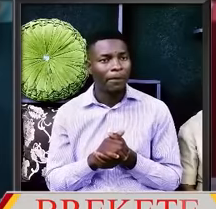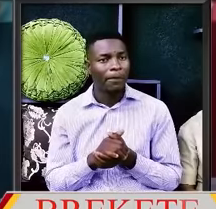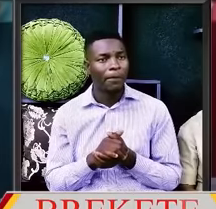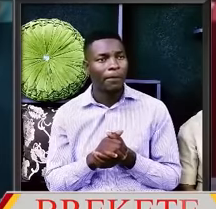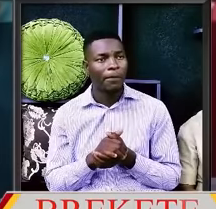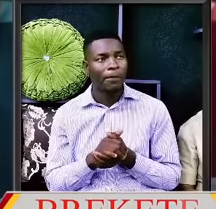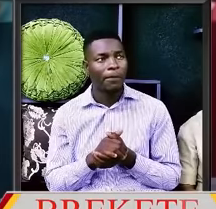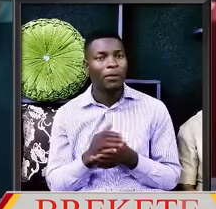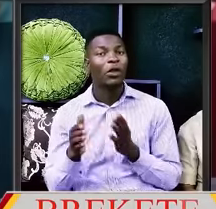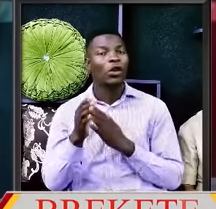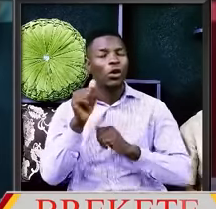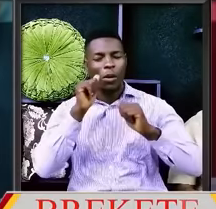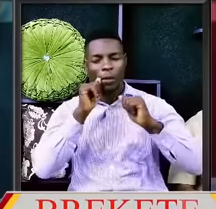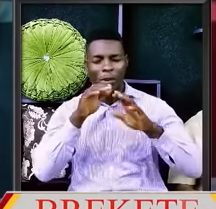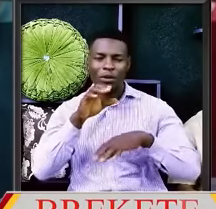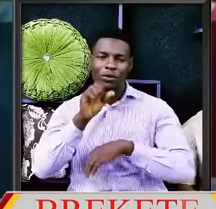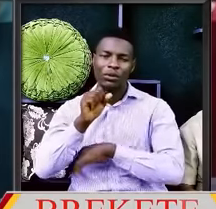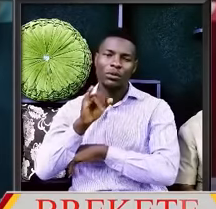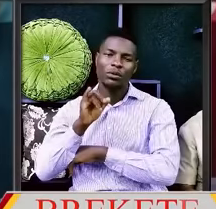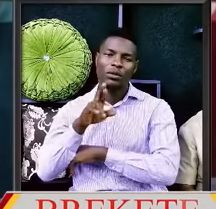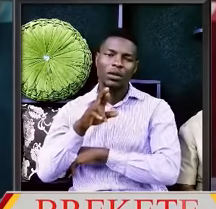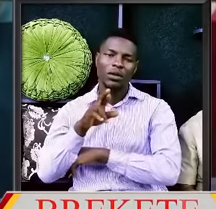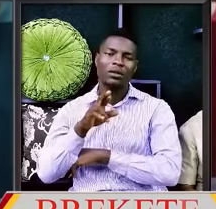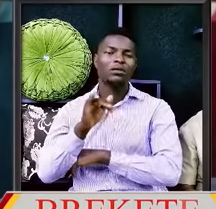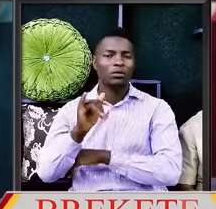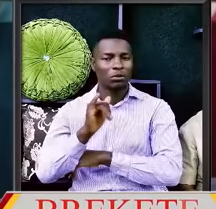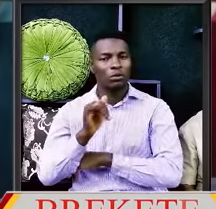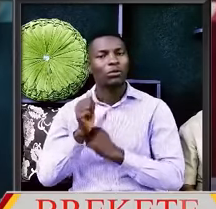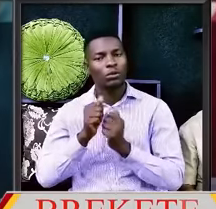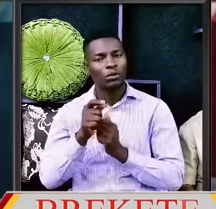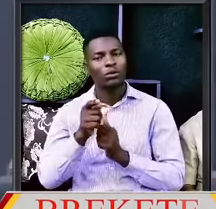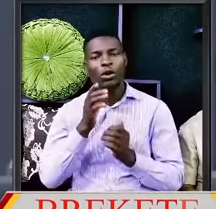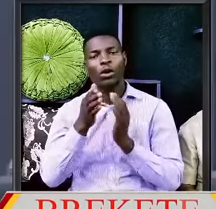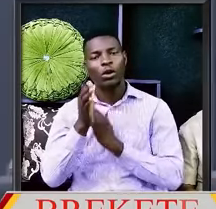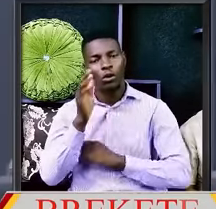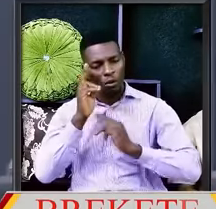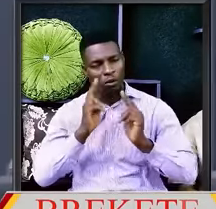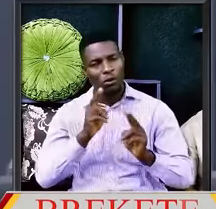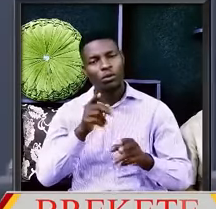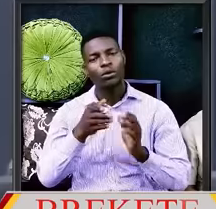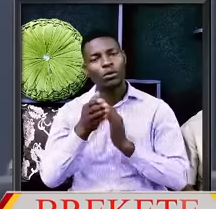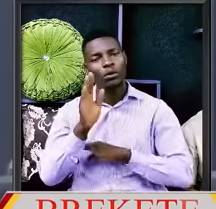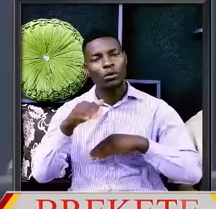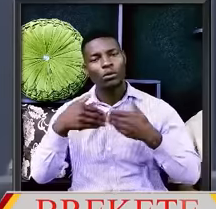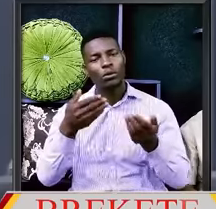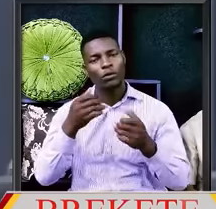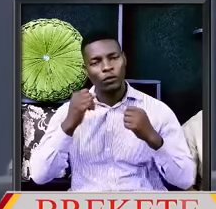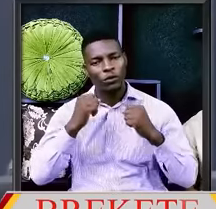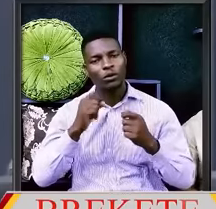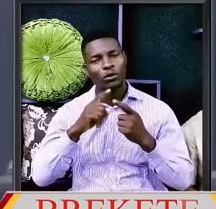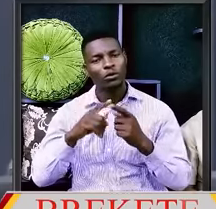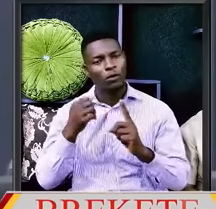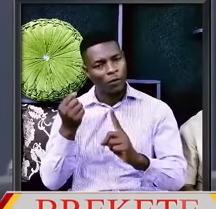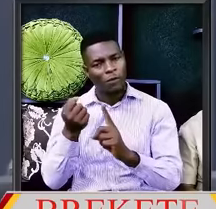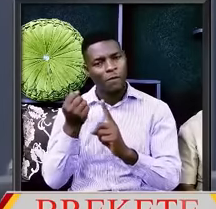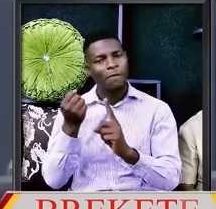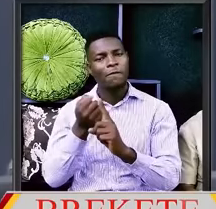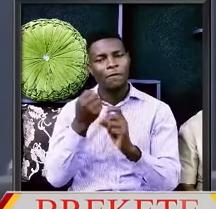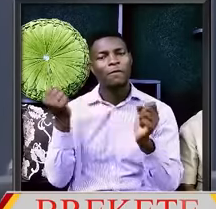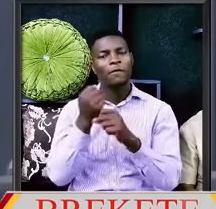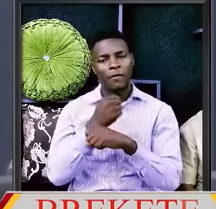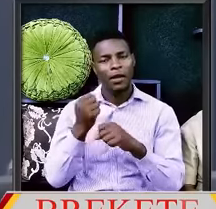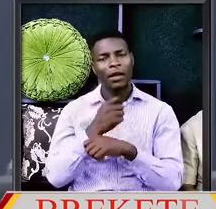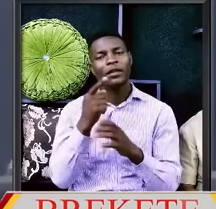Say thank you. God bless you, sir. Amen. And you too. God will honor you. God will give you strength to fight this case in the name